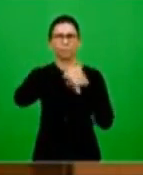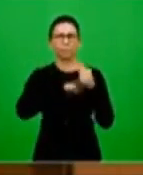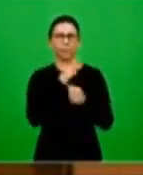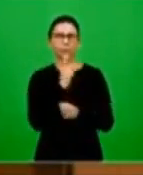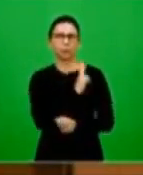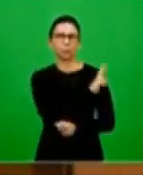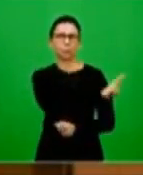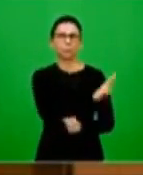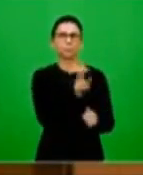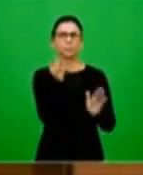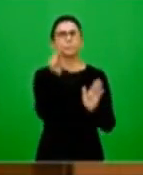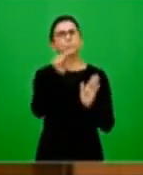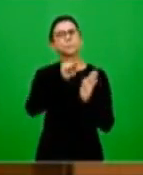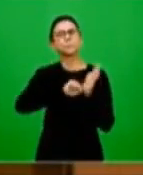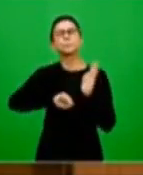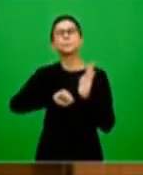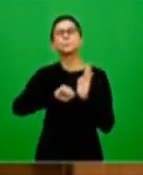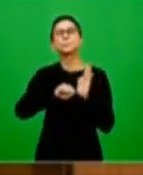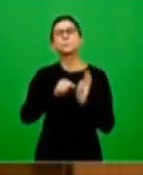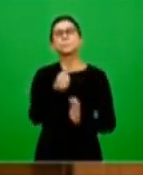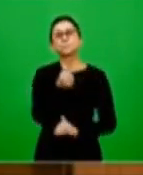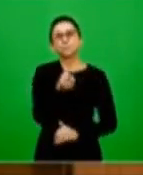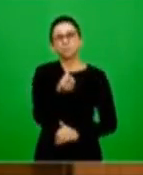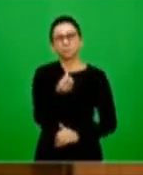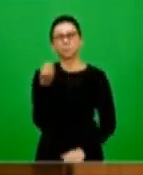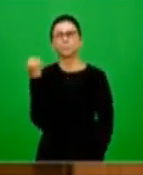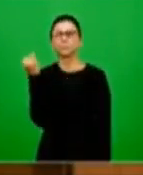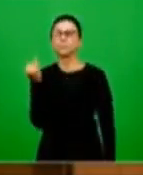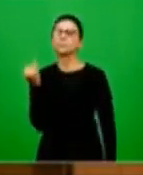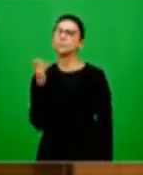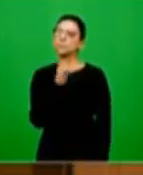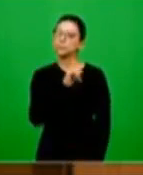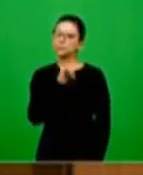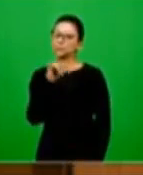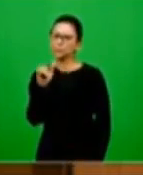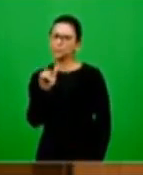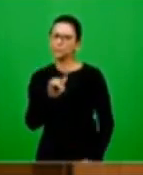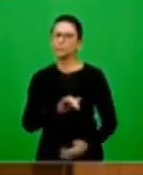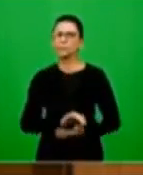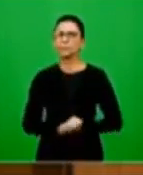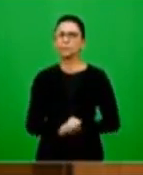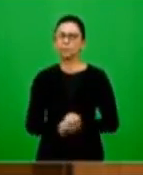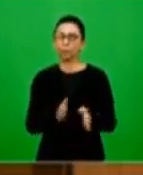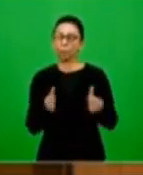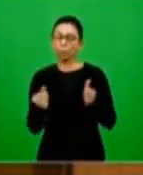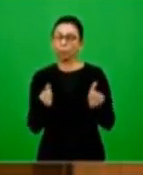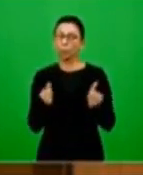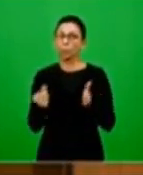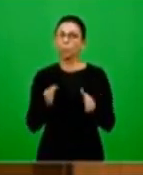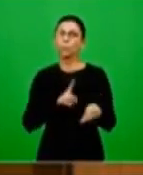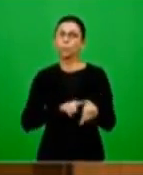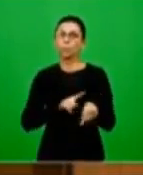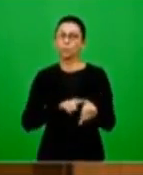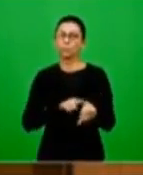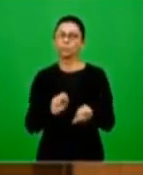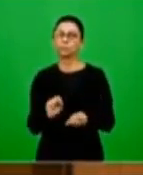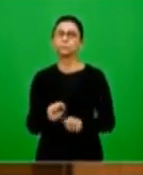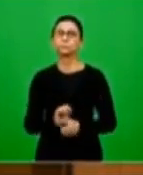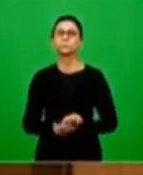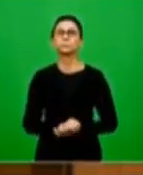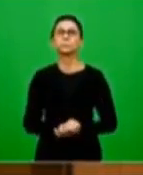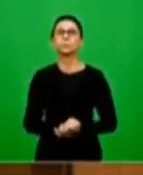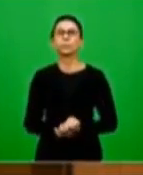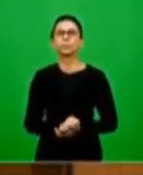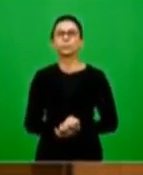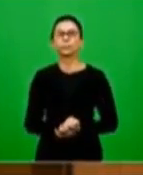the Protestant Reformation of the 16th century. It's important to say, my beloved, just so you can